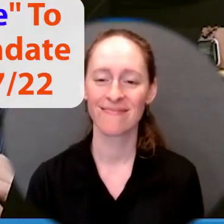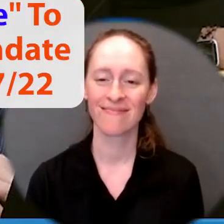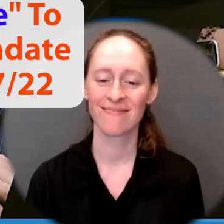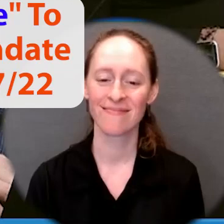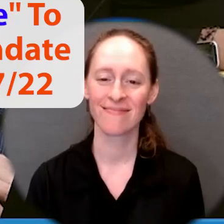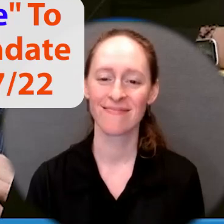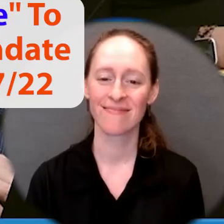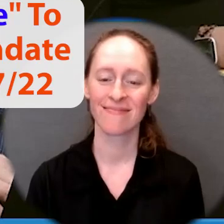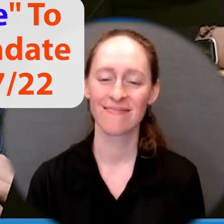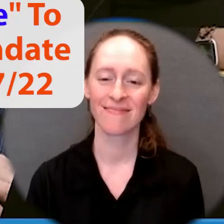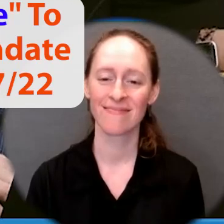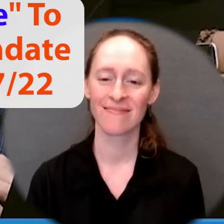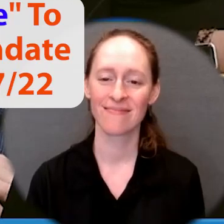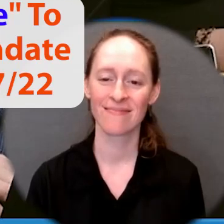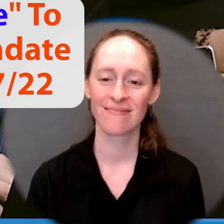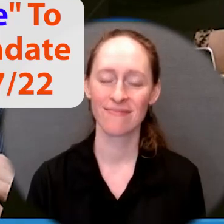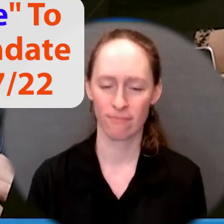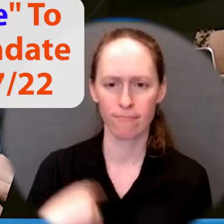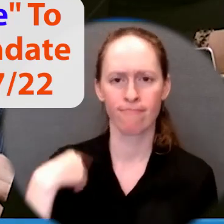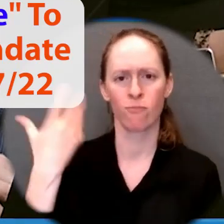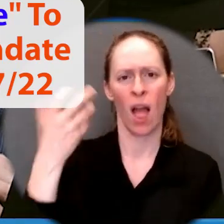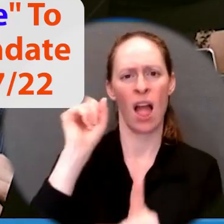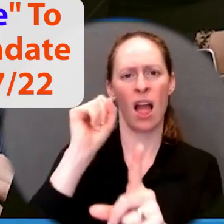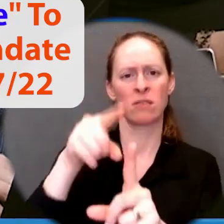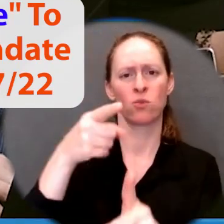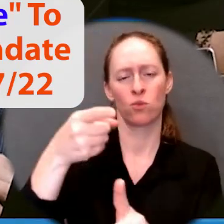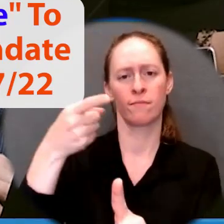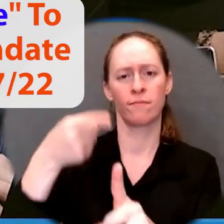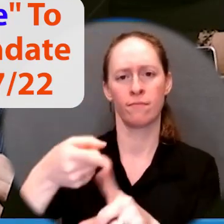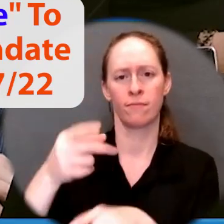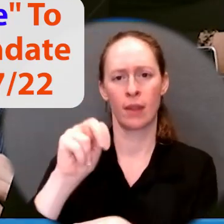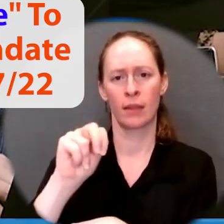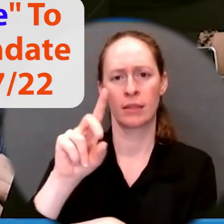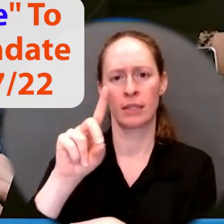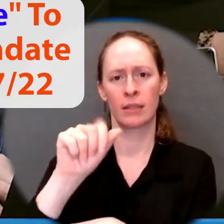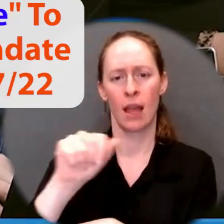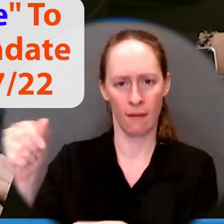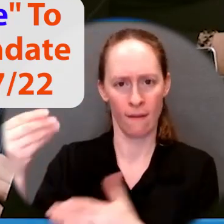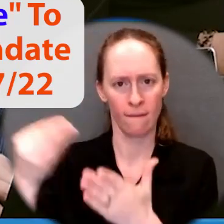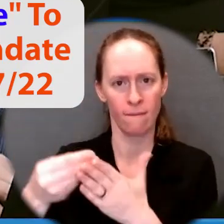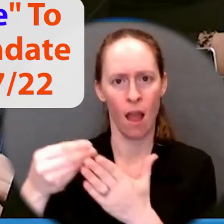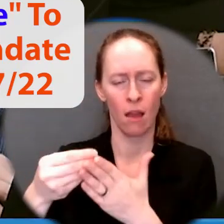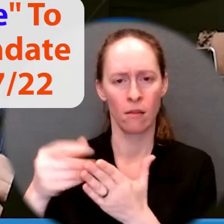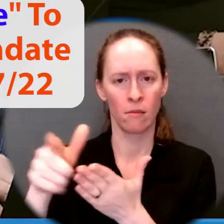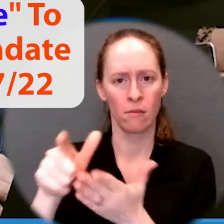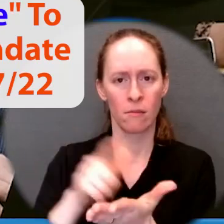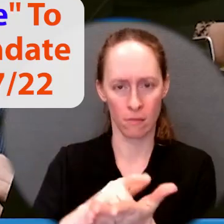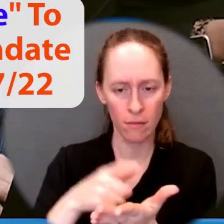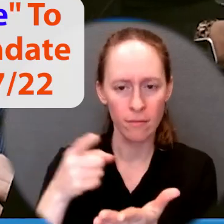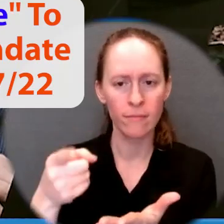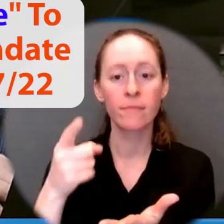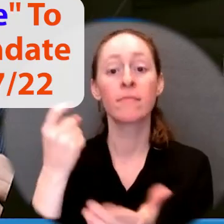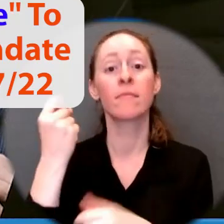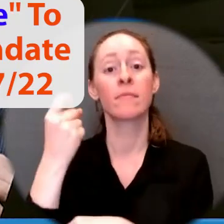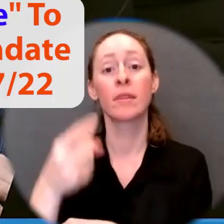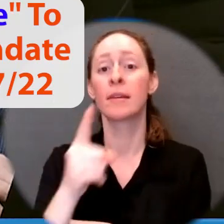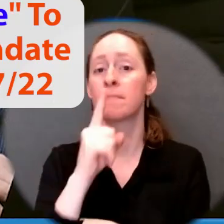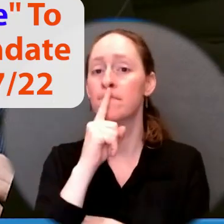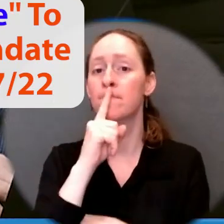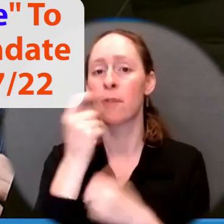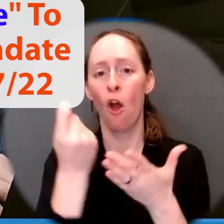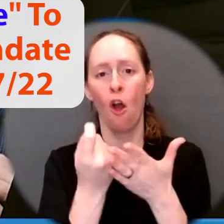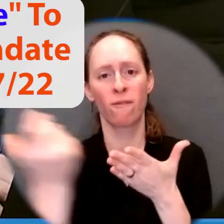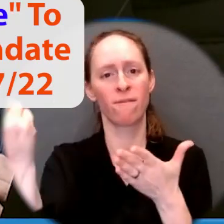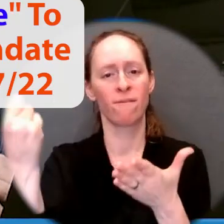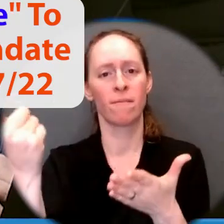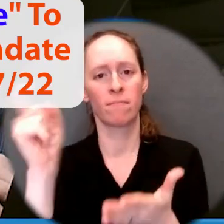Defense Authorization Act, it doesn't include a military COVID vaccine mandate. Is the president's objection to